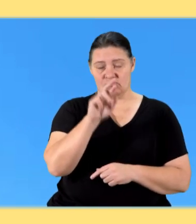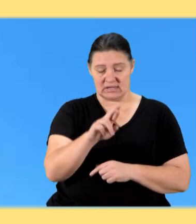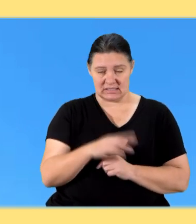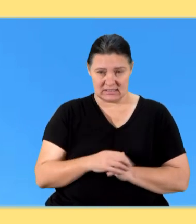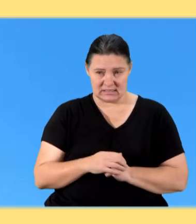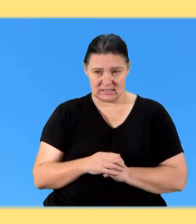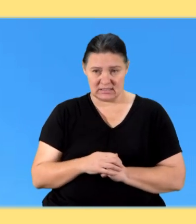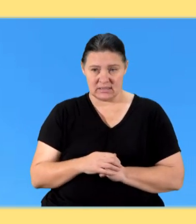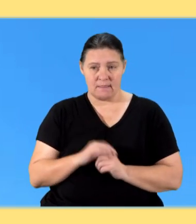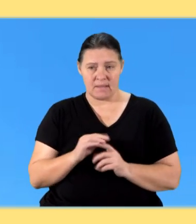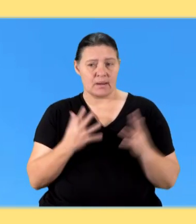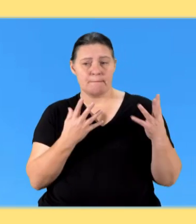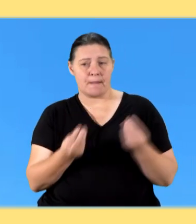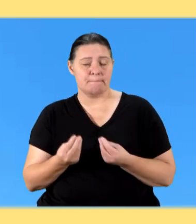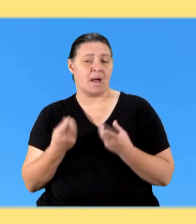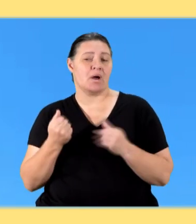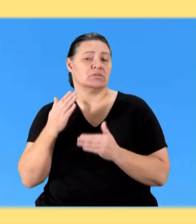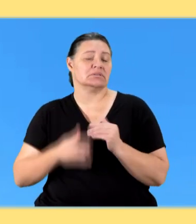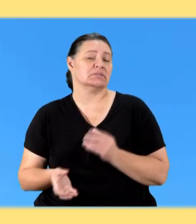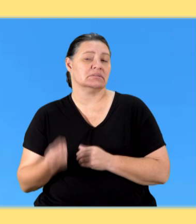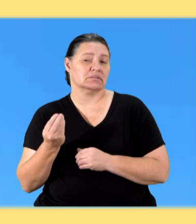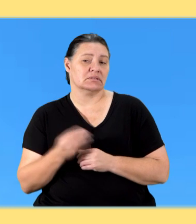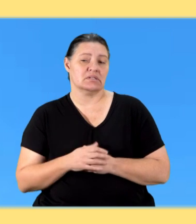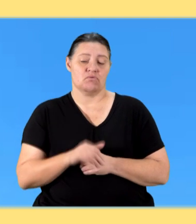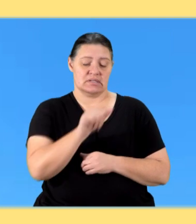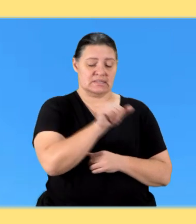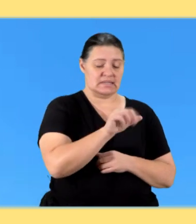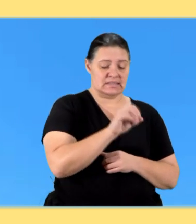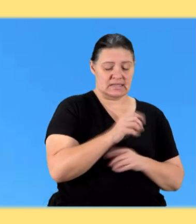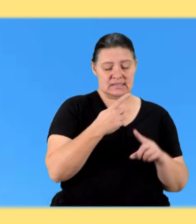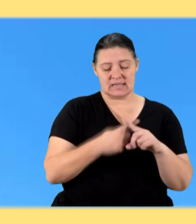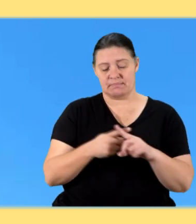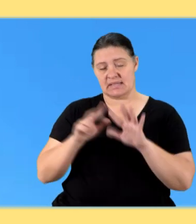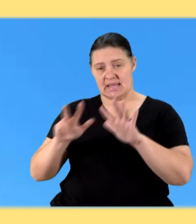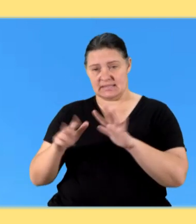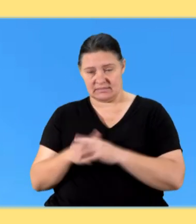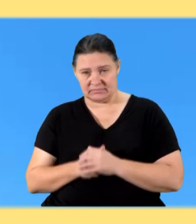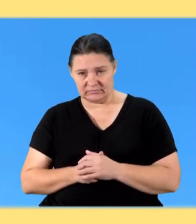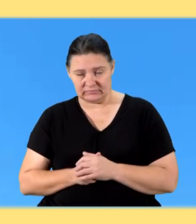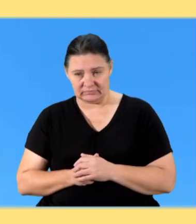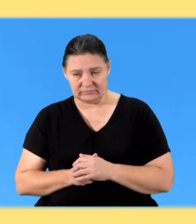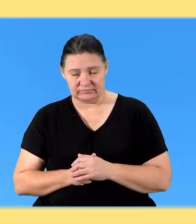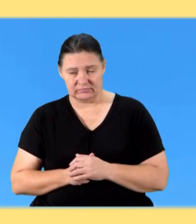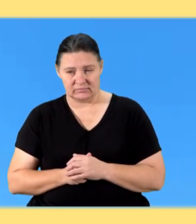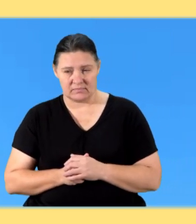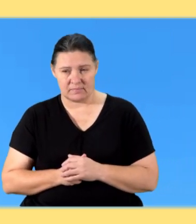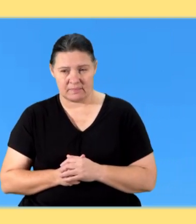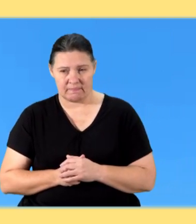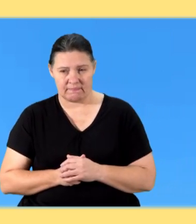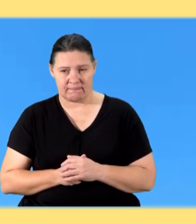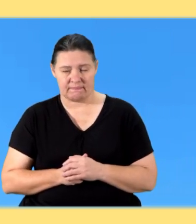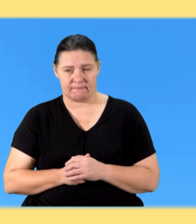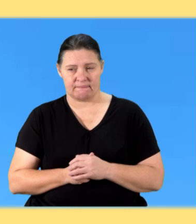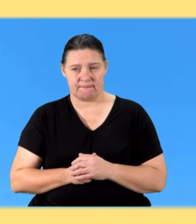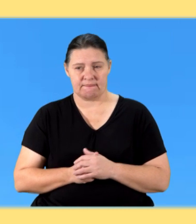becomes 60. How then do I get the amount here? I will now say 60 Rands, which is the